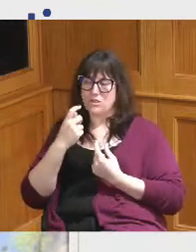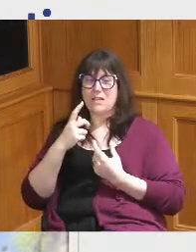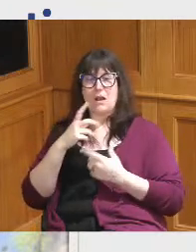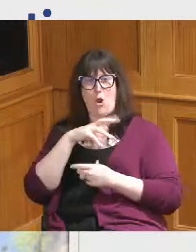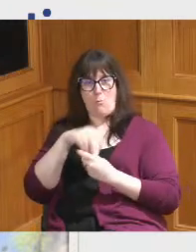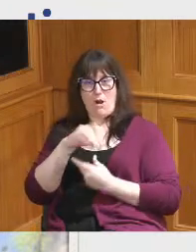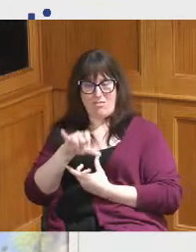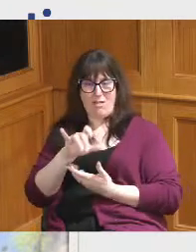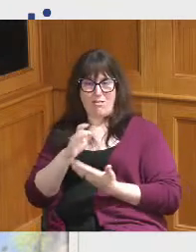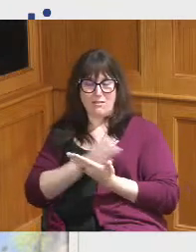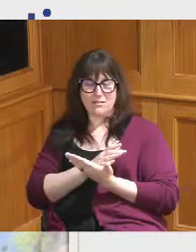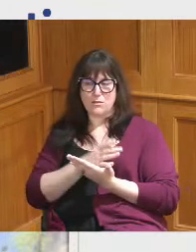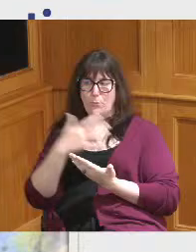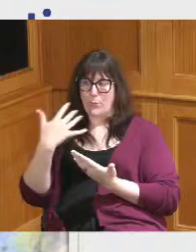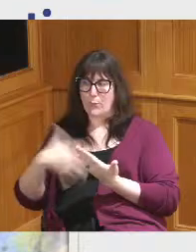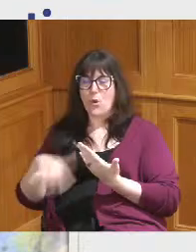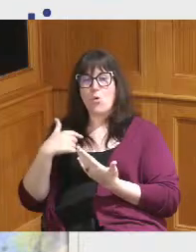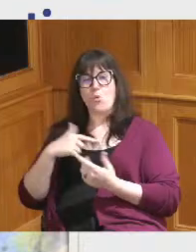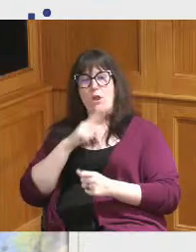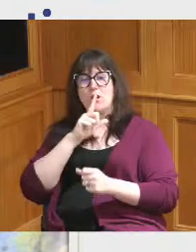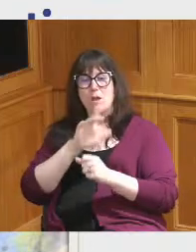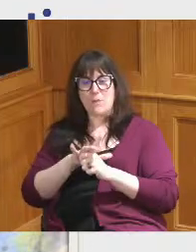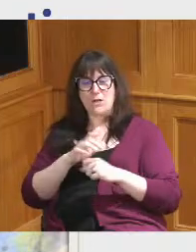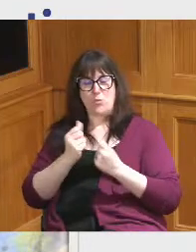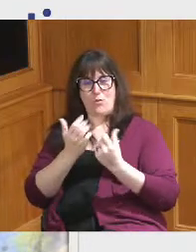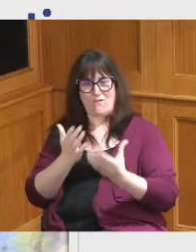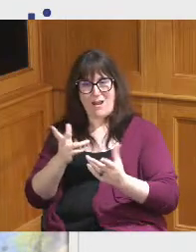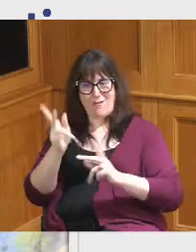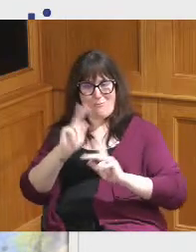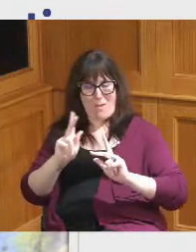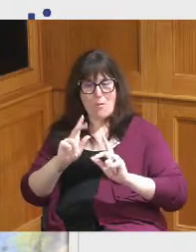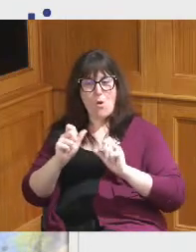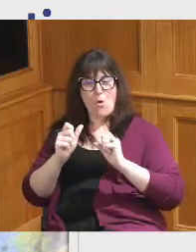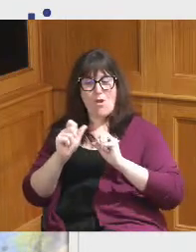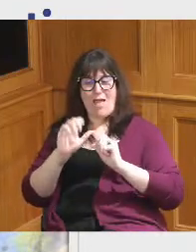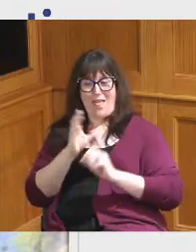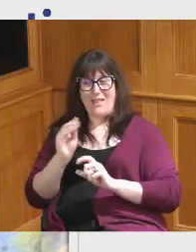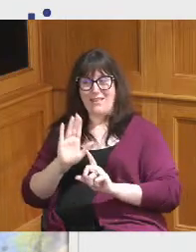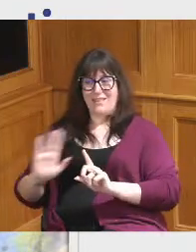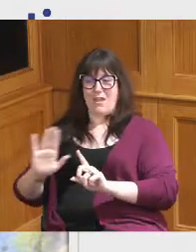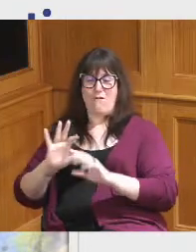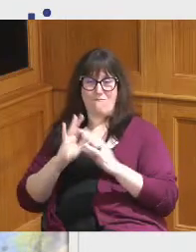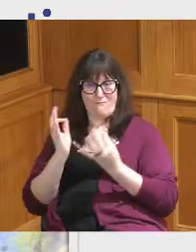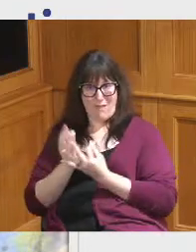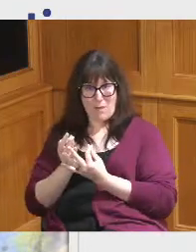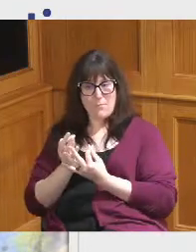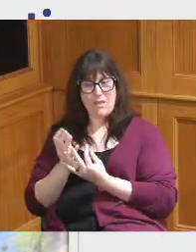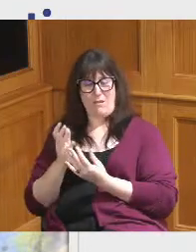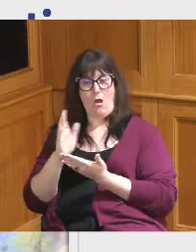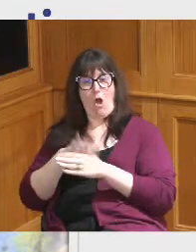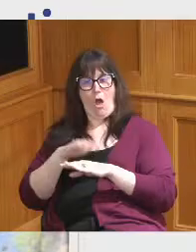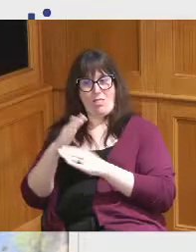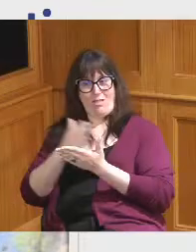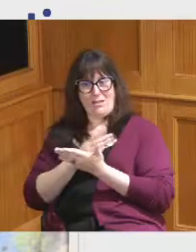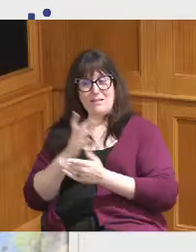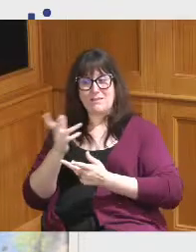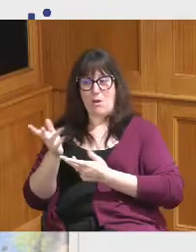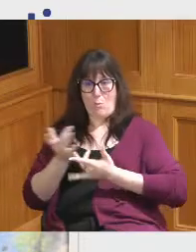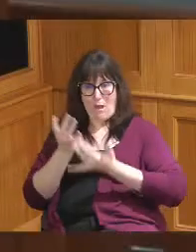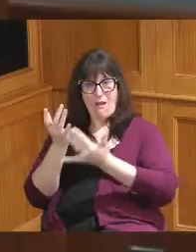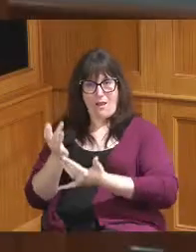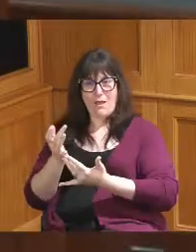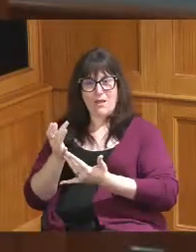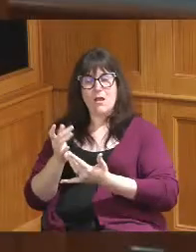23%. We're committed to providing individuals and the families of those people waiting the tools they need to find